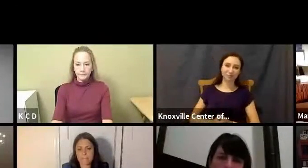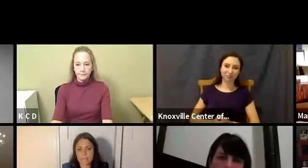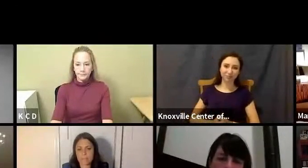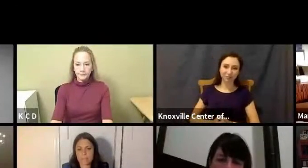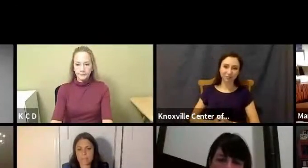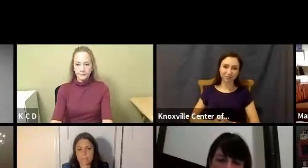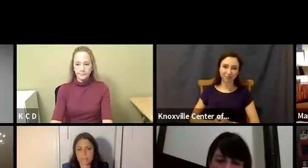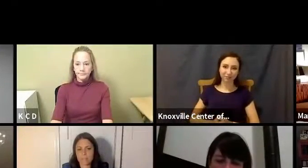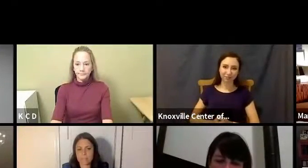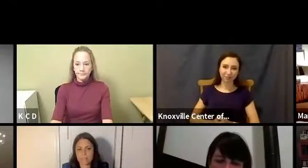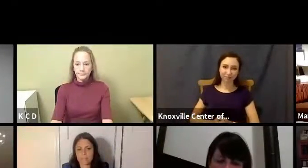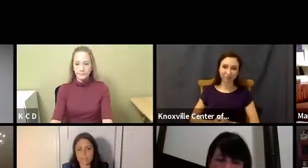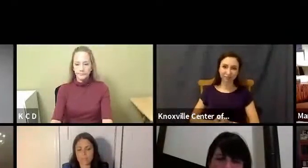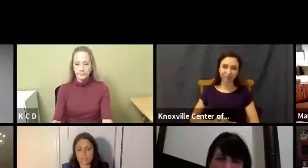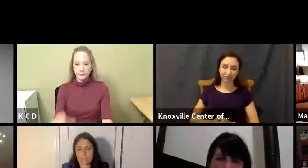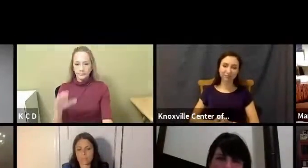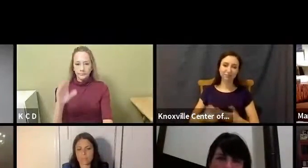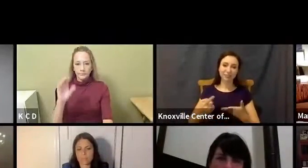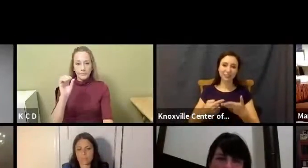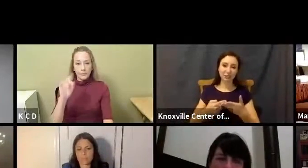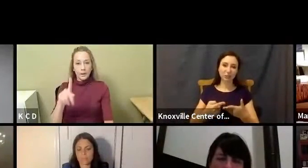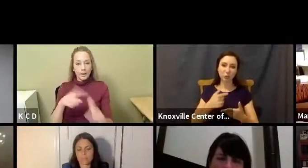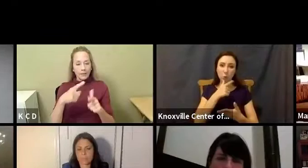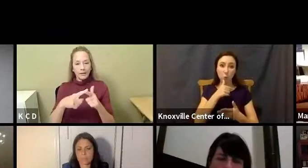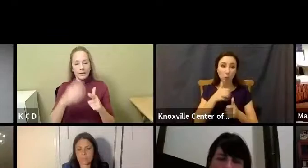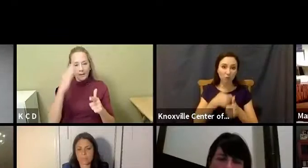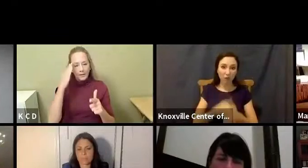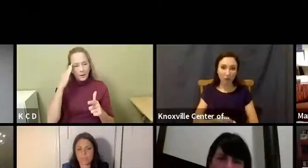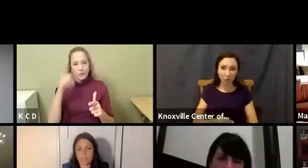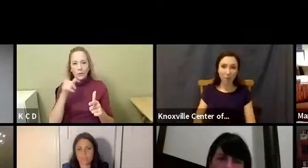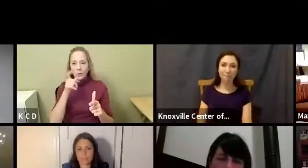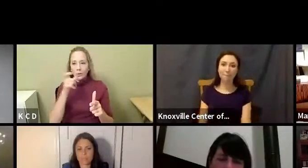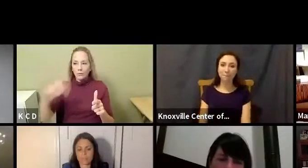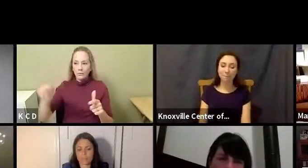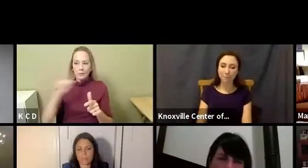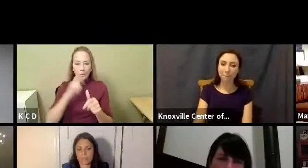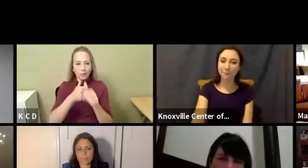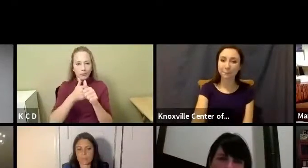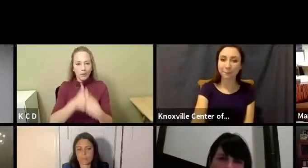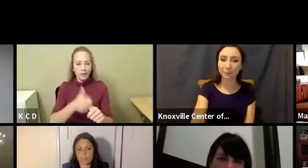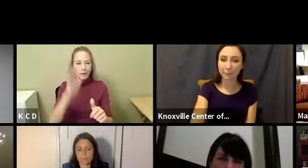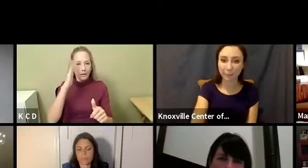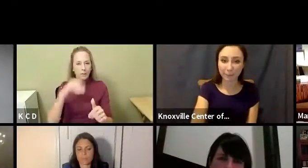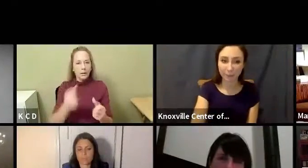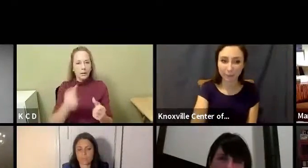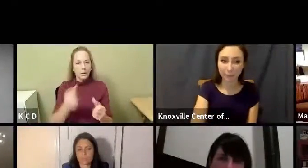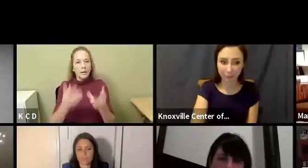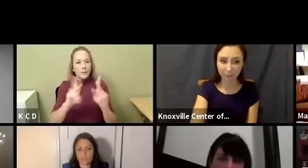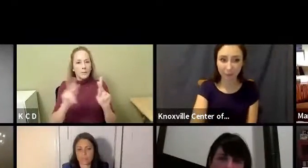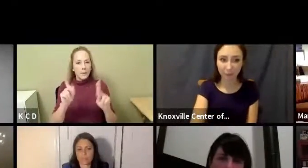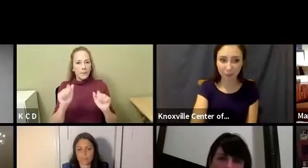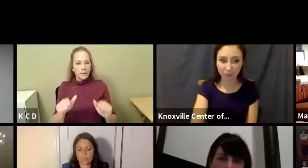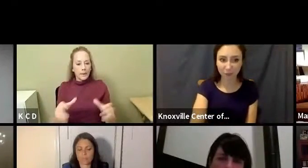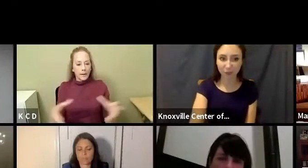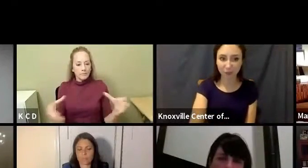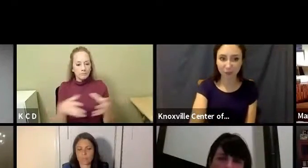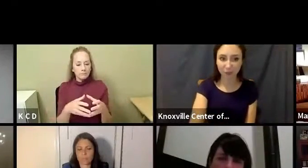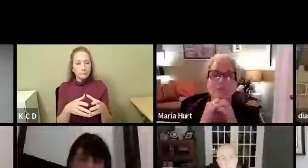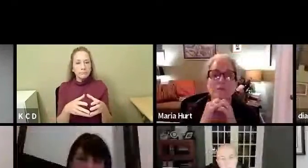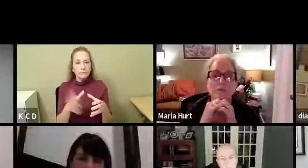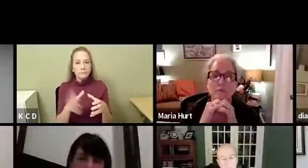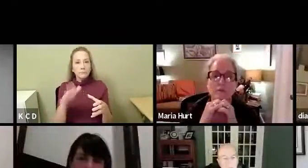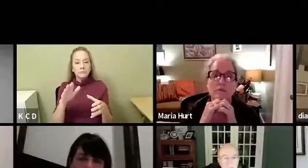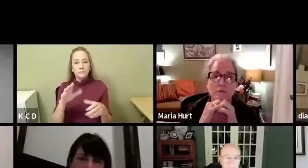who follows. Okay, I get that, but there's just to say what there's gathering size, there's targeted